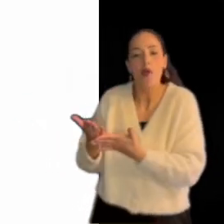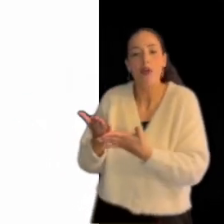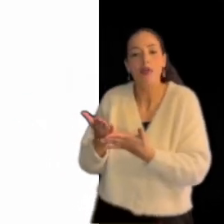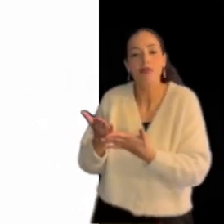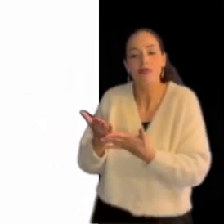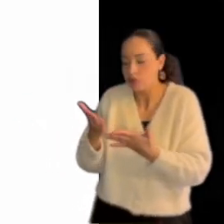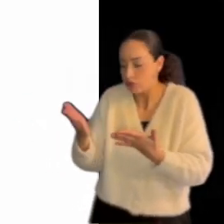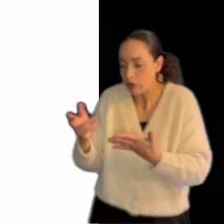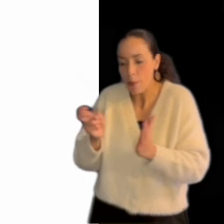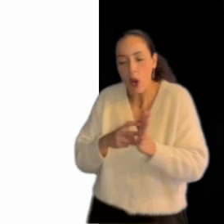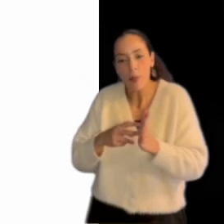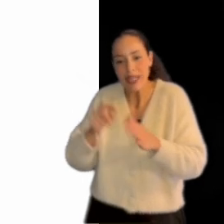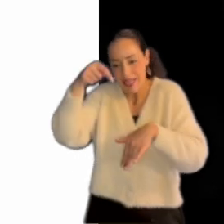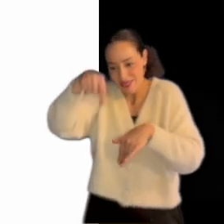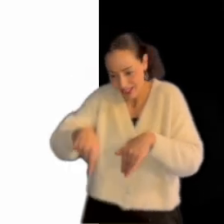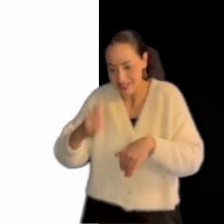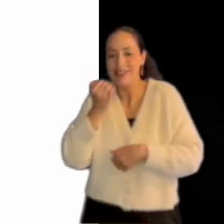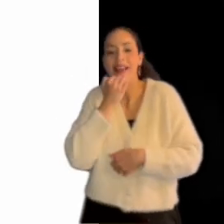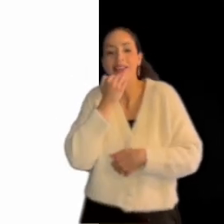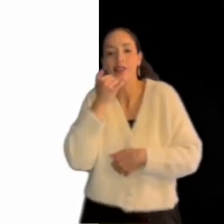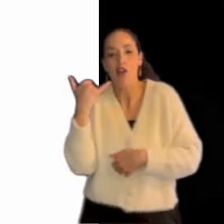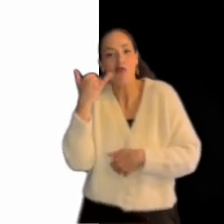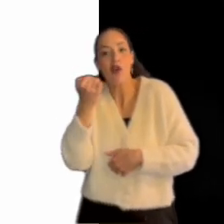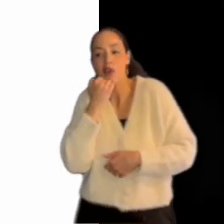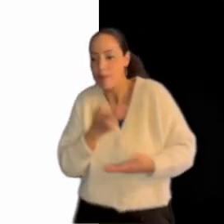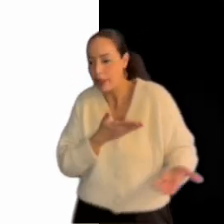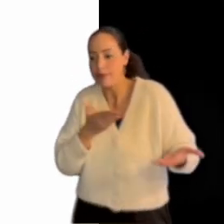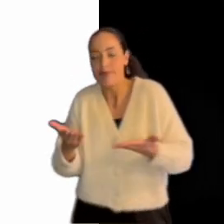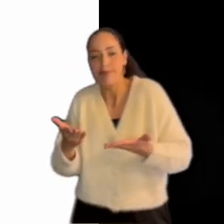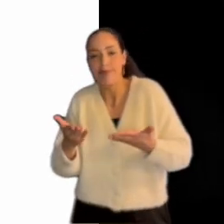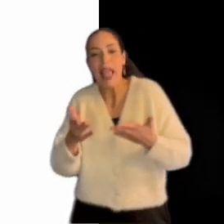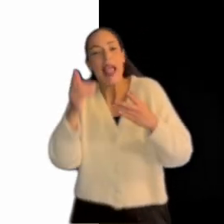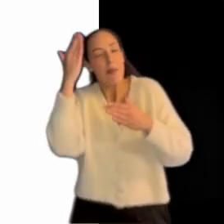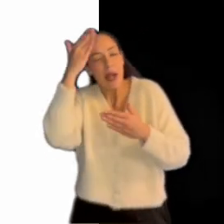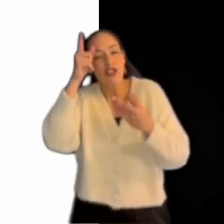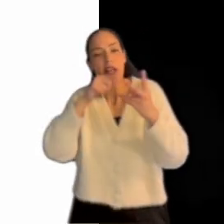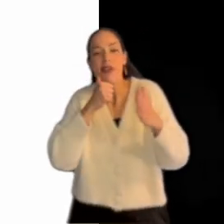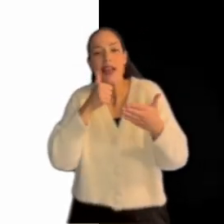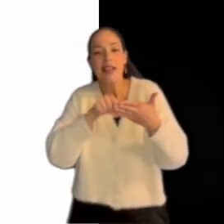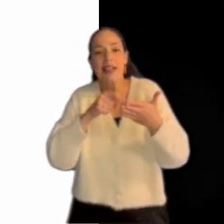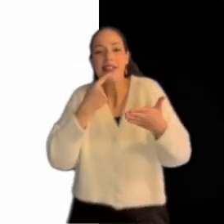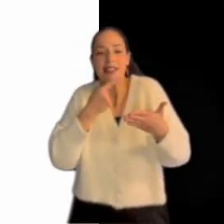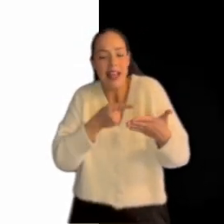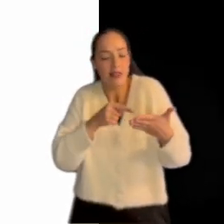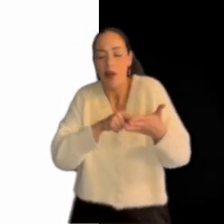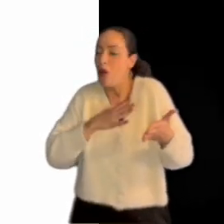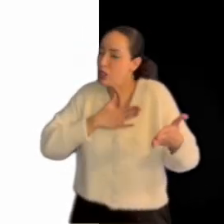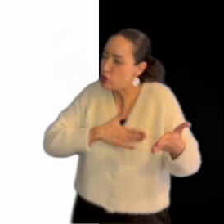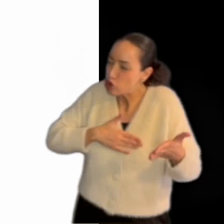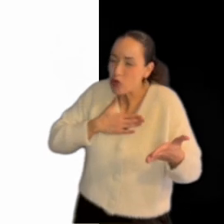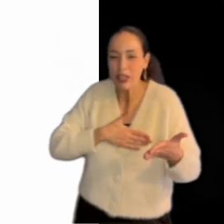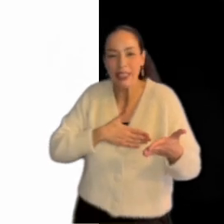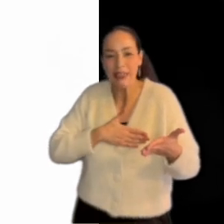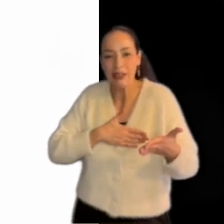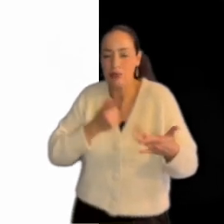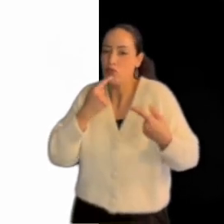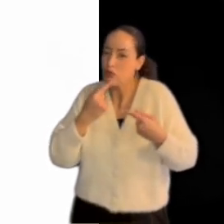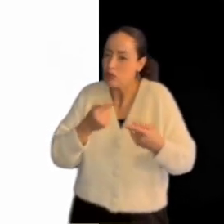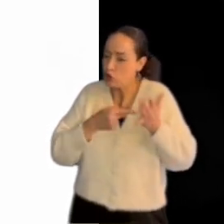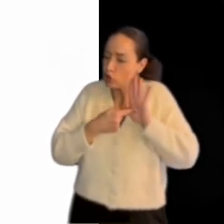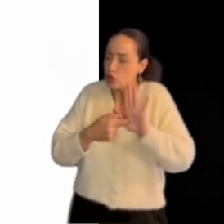information. Imagine if they'd expressed remorse and apologised. Imagine if they'd shown kindness and compassion in this letter.